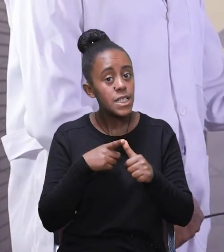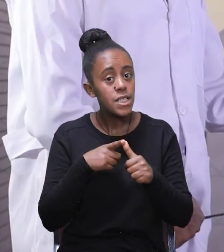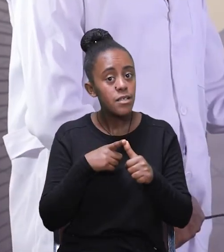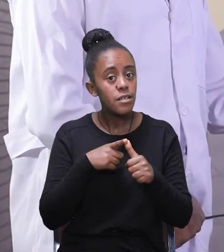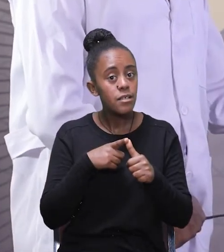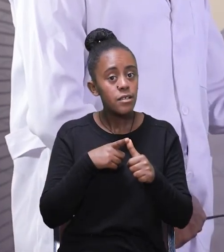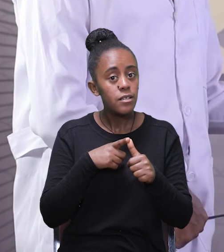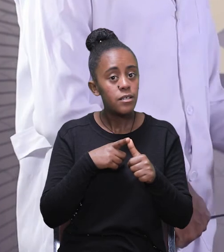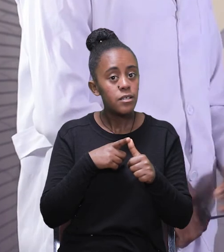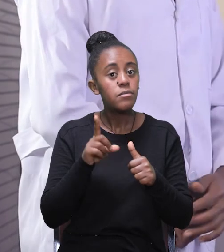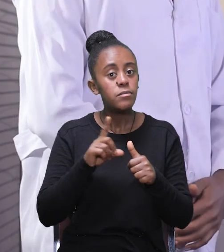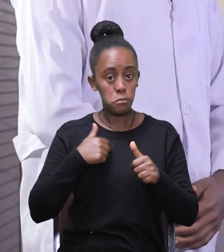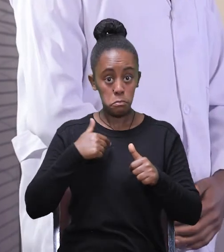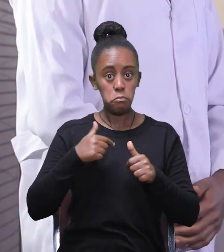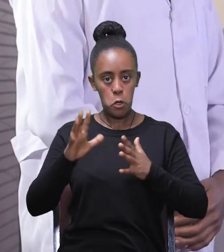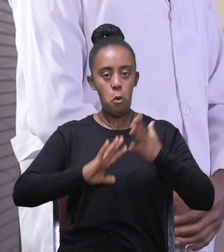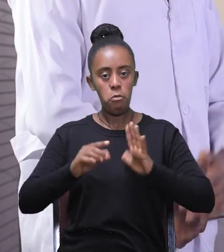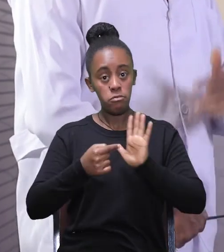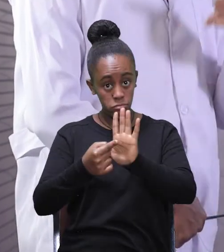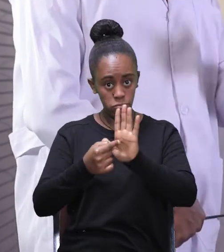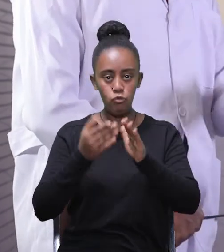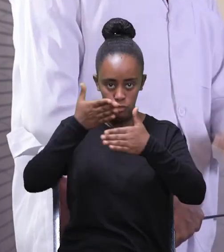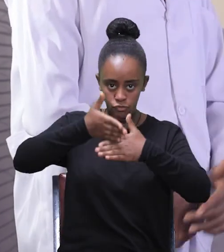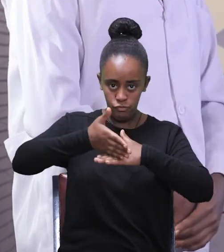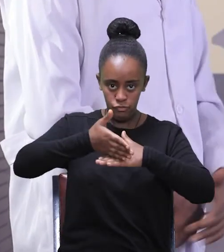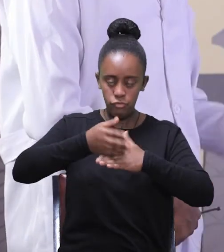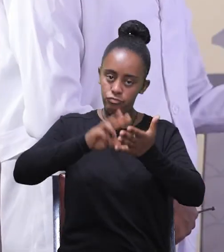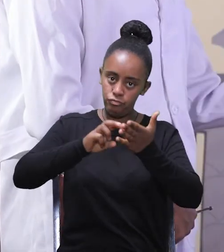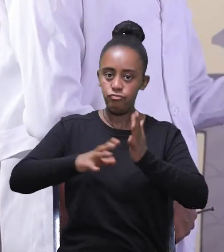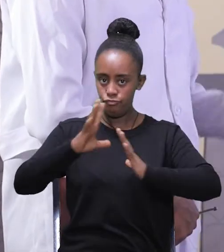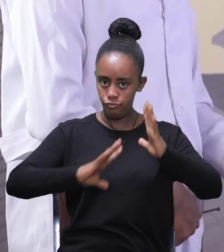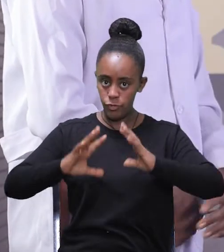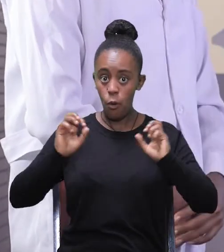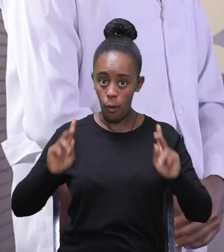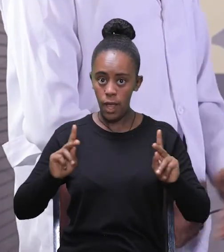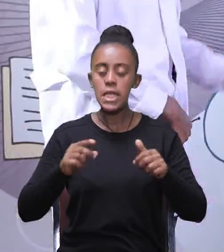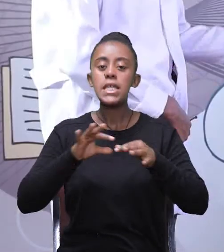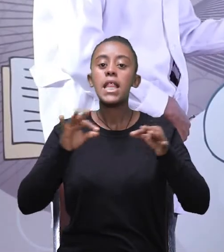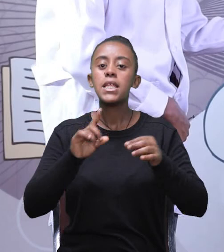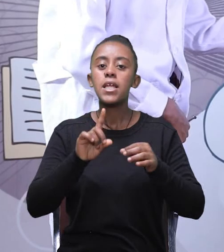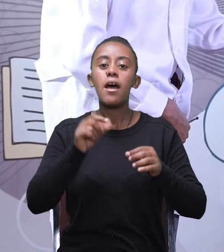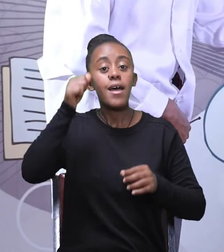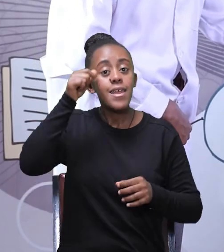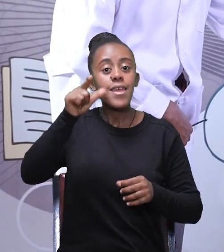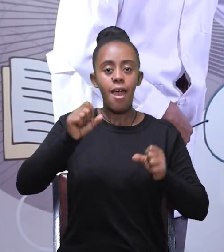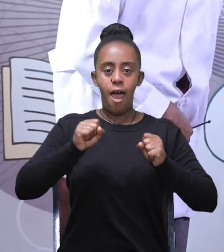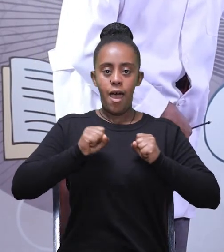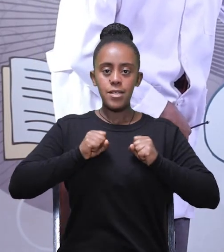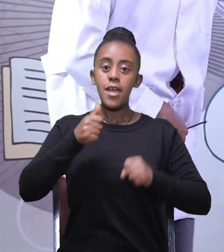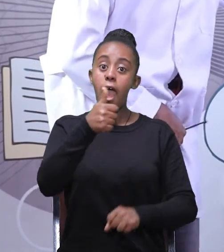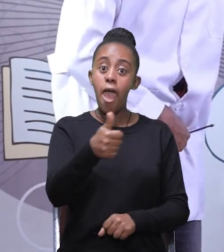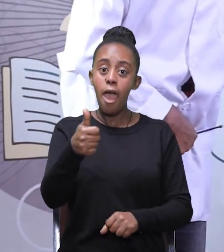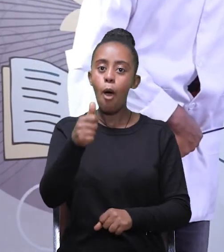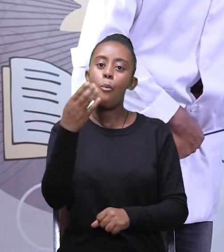me read the first sentence and you have to read after me. Sentence number 1. He has a blue